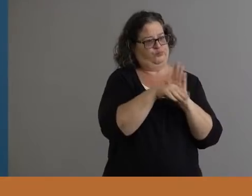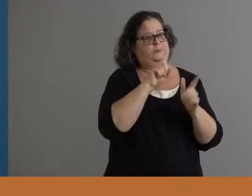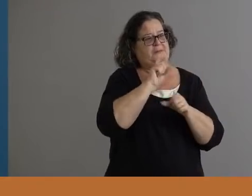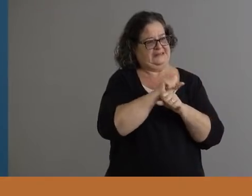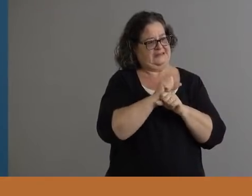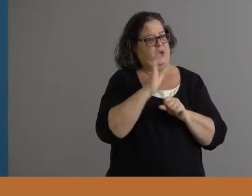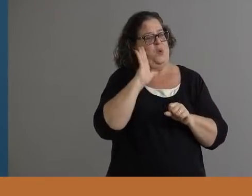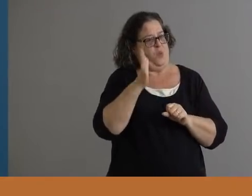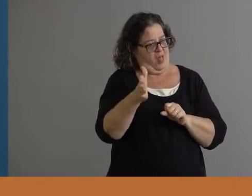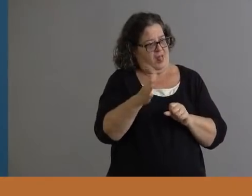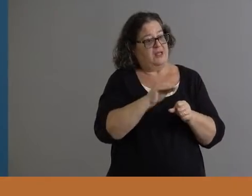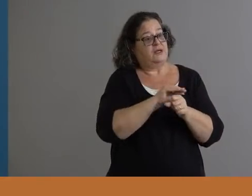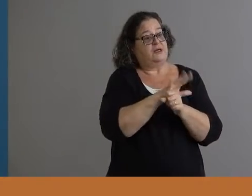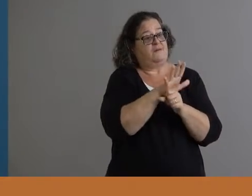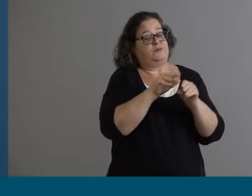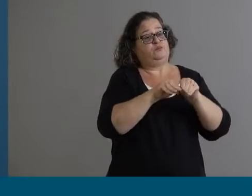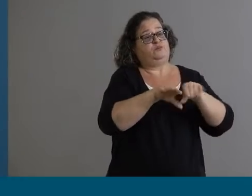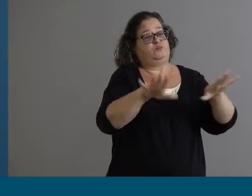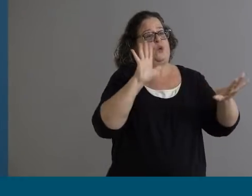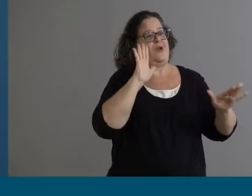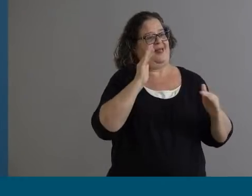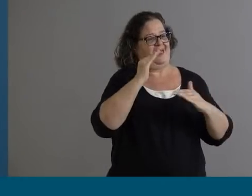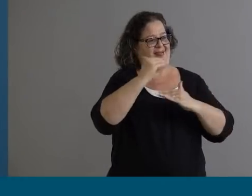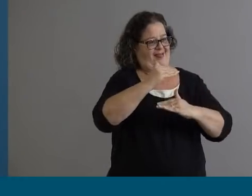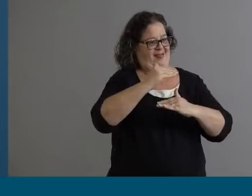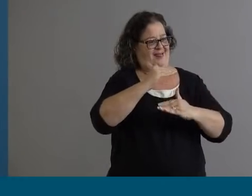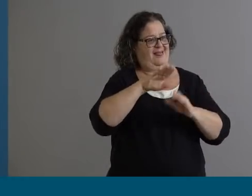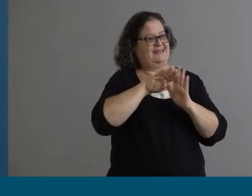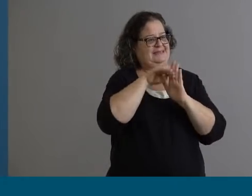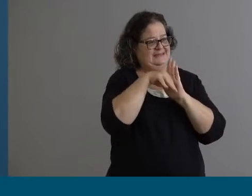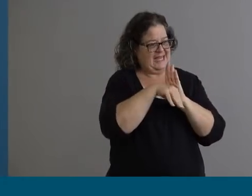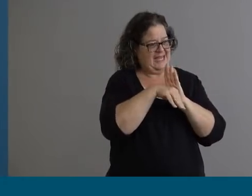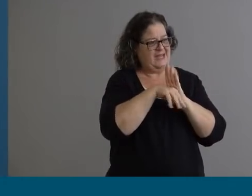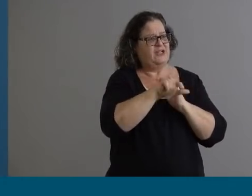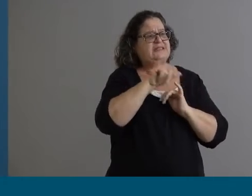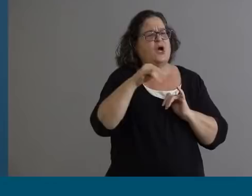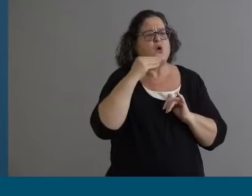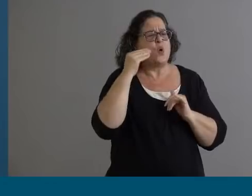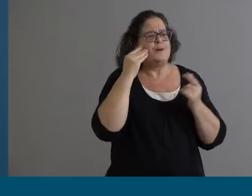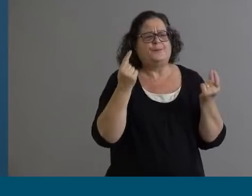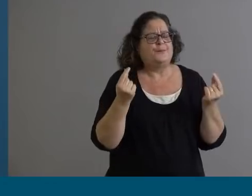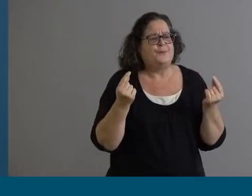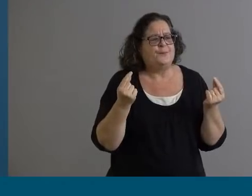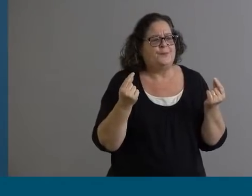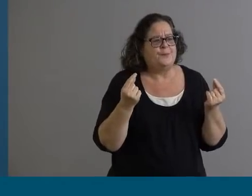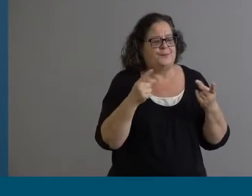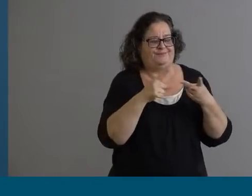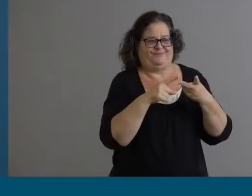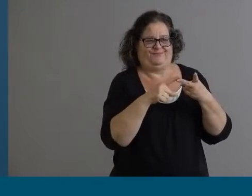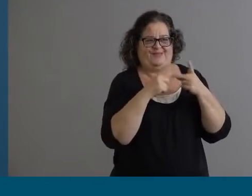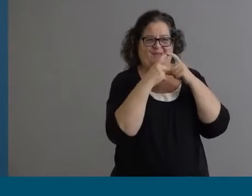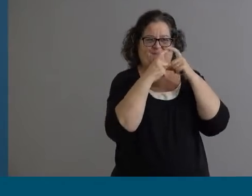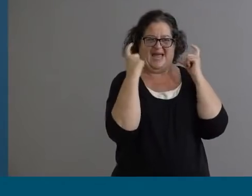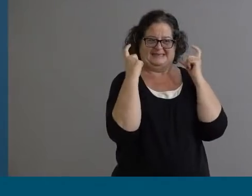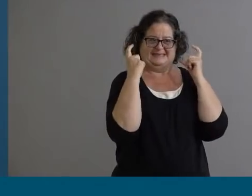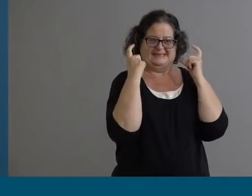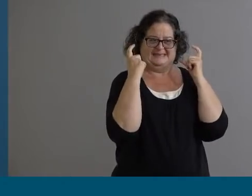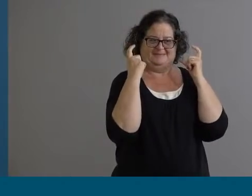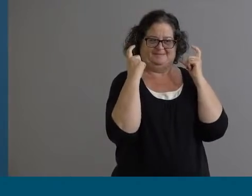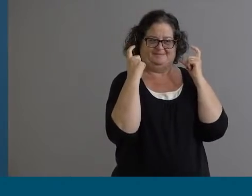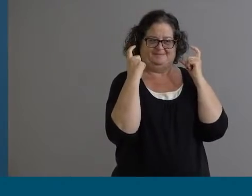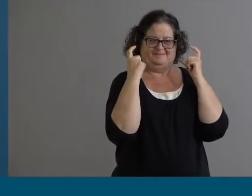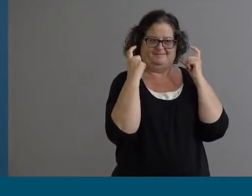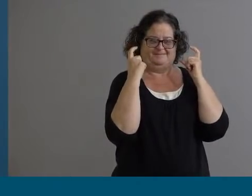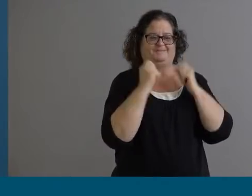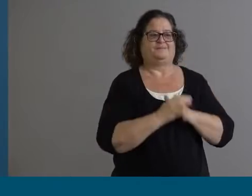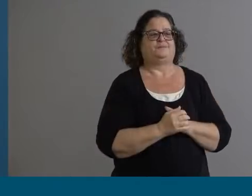addition to staying home, the things that you can do that make the biggest difference are to wear a mask.